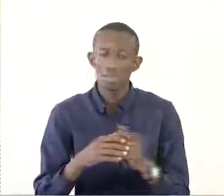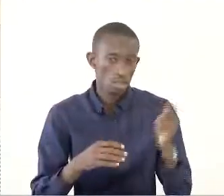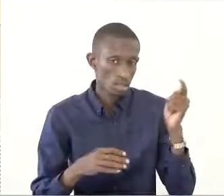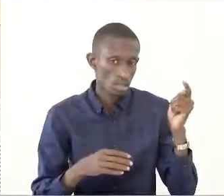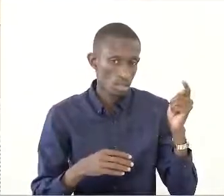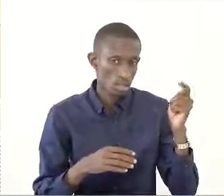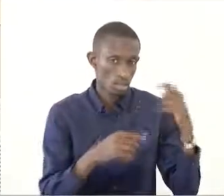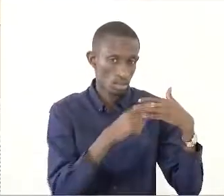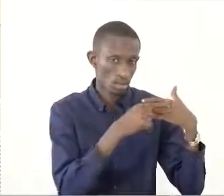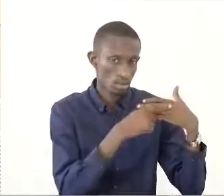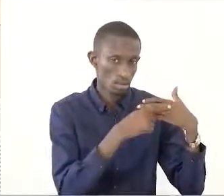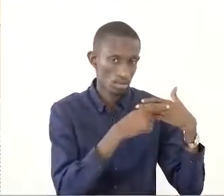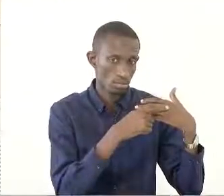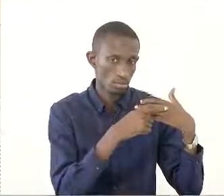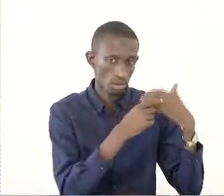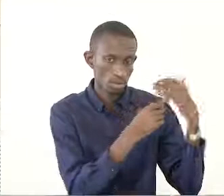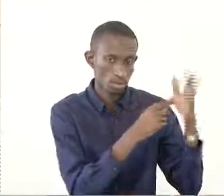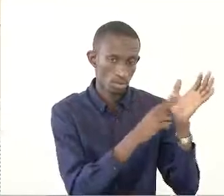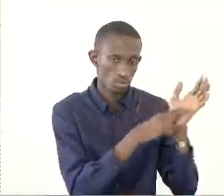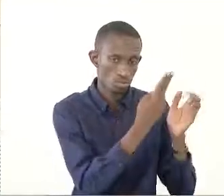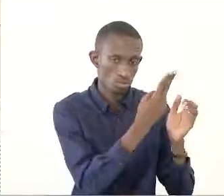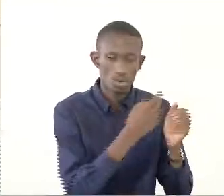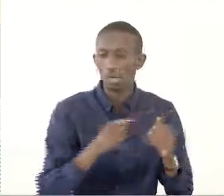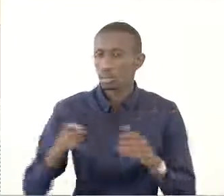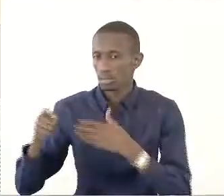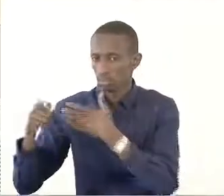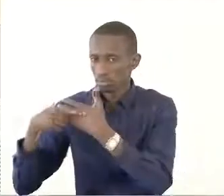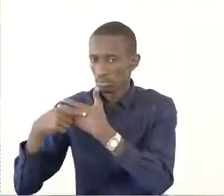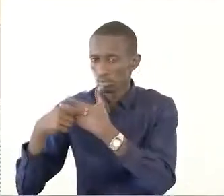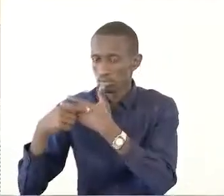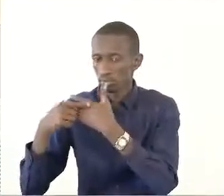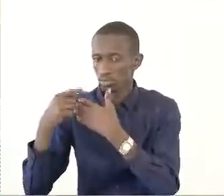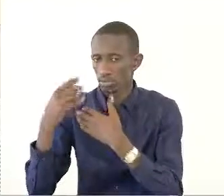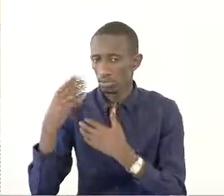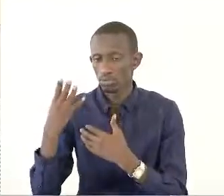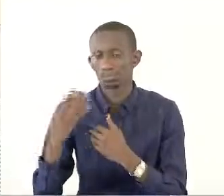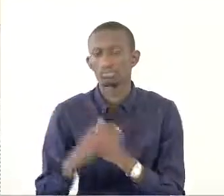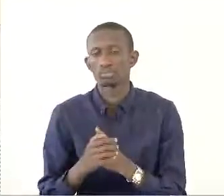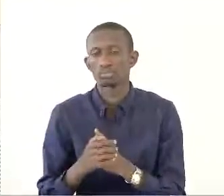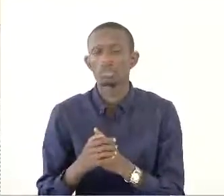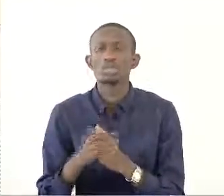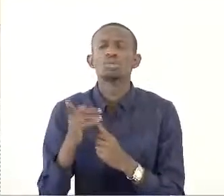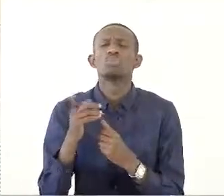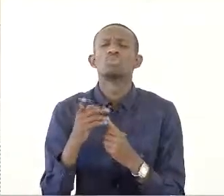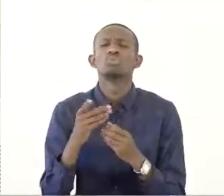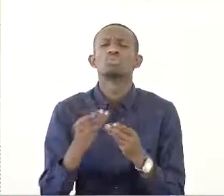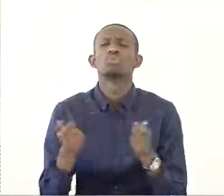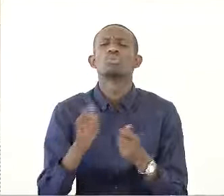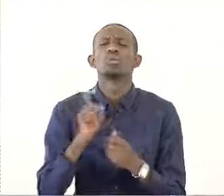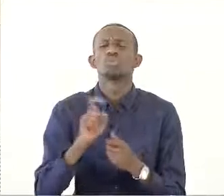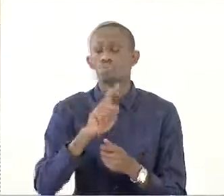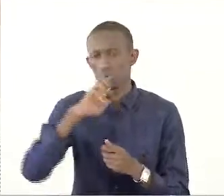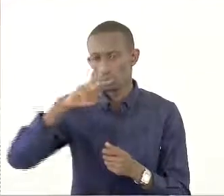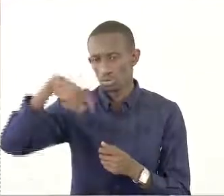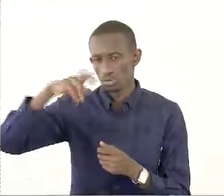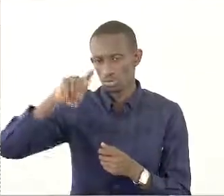where is equal to 1. So these are the solution of your equation. And for today,